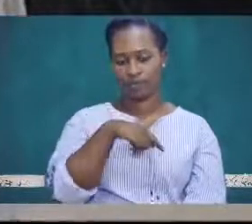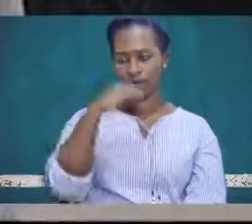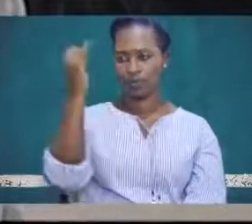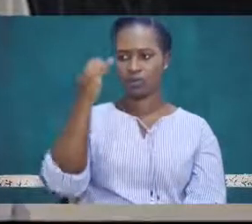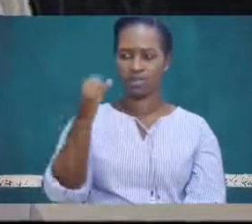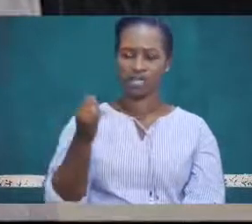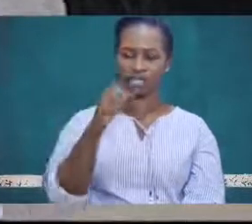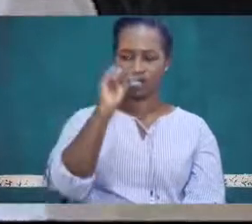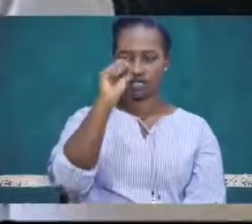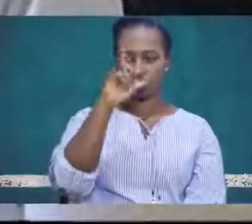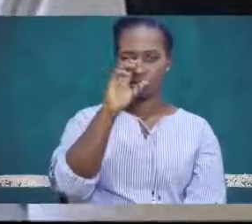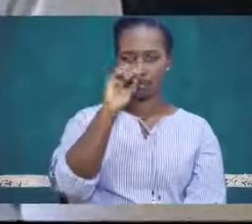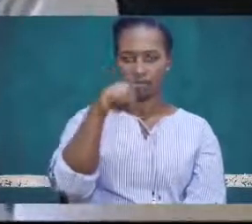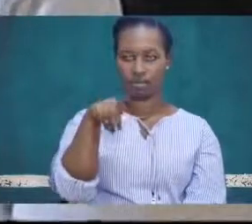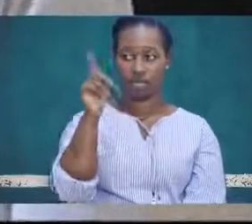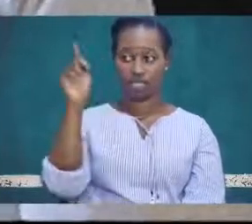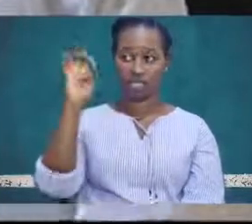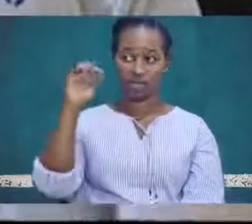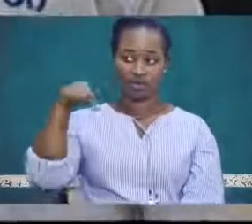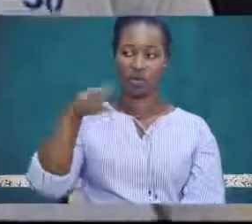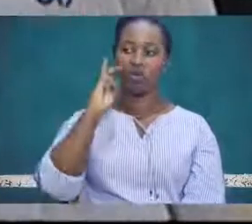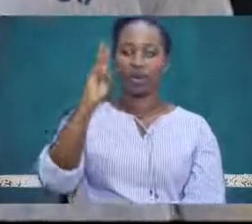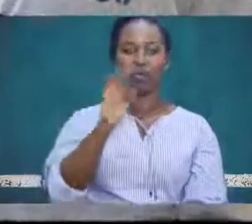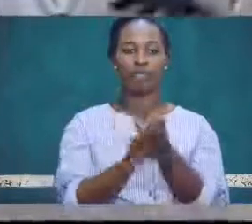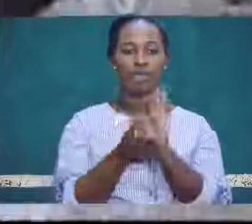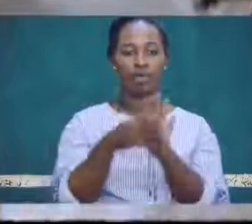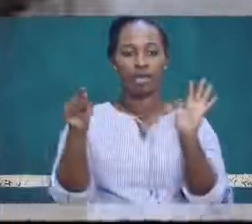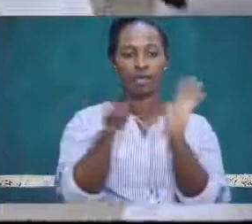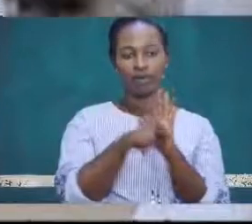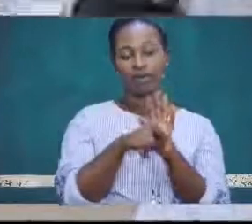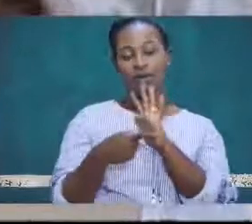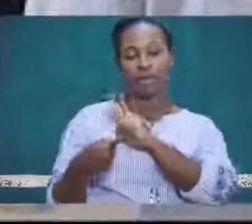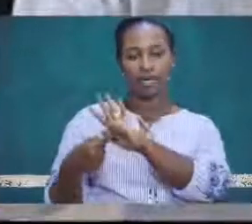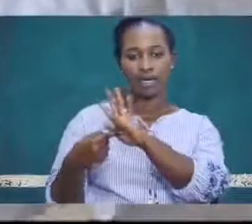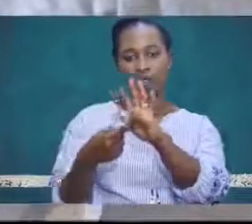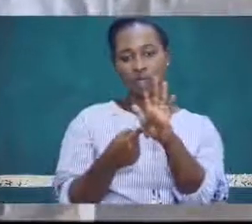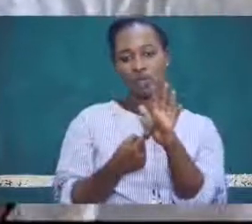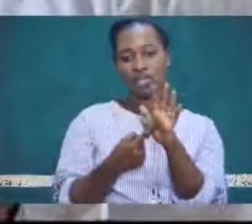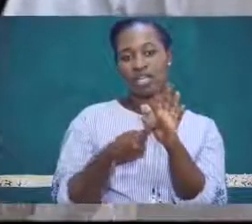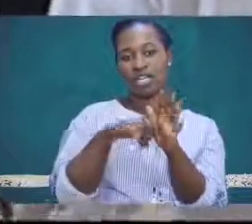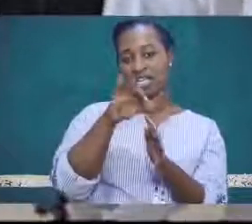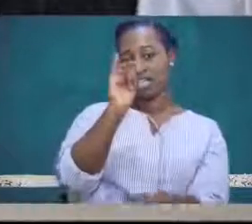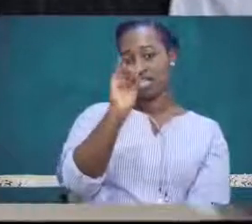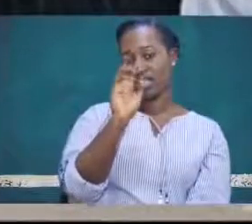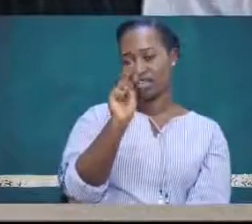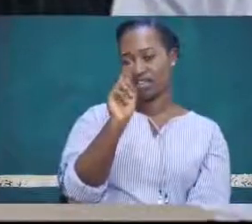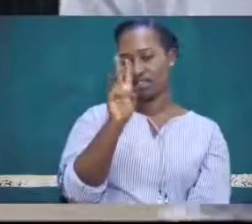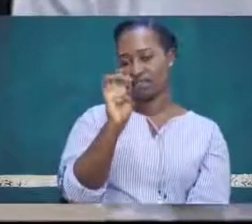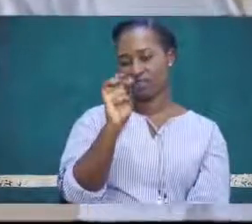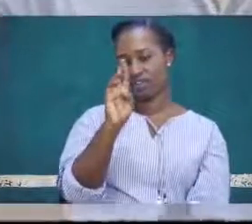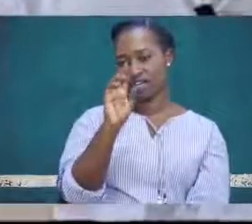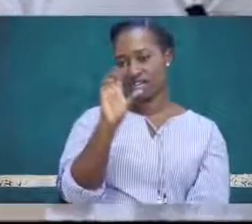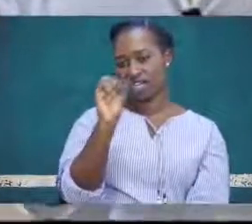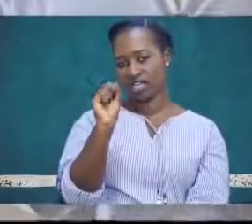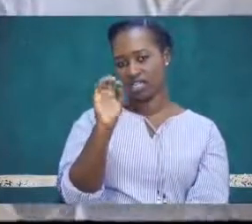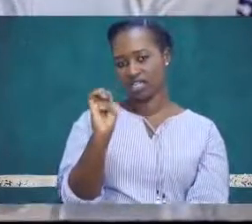this linear equation, the slope will be negative, showing that there is an inverse relationship between price of the commodity and